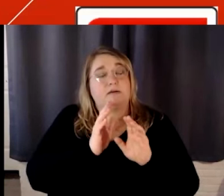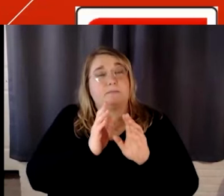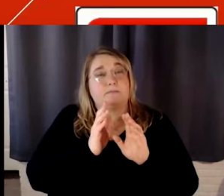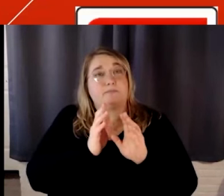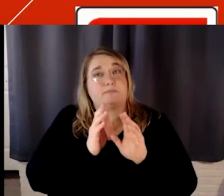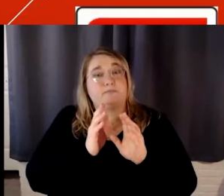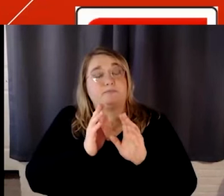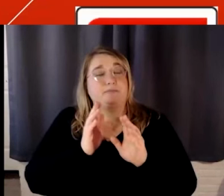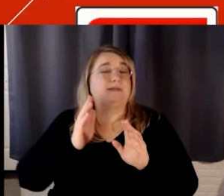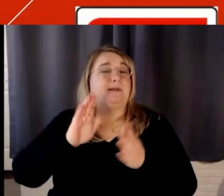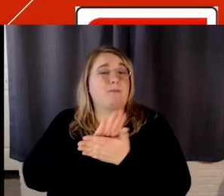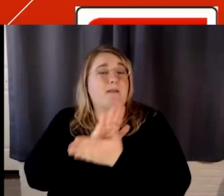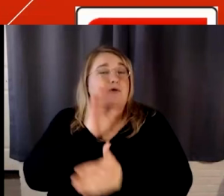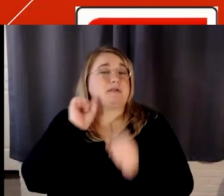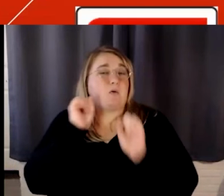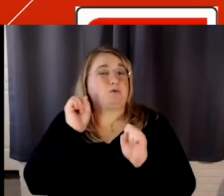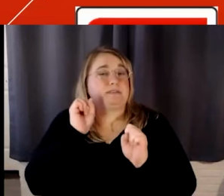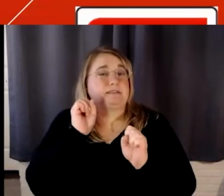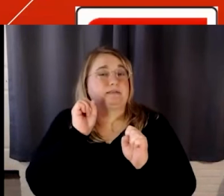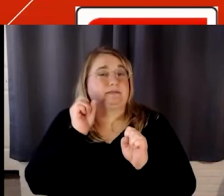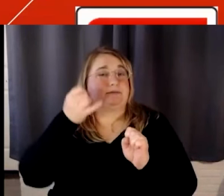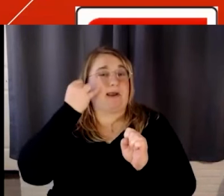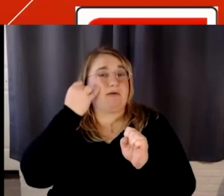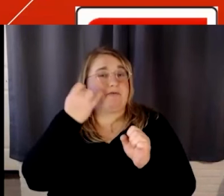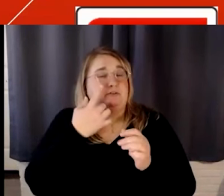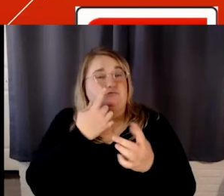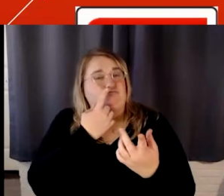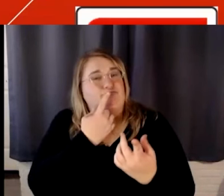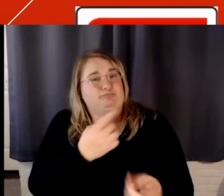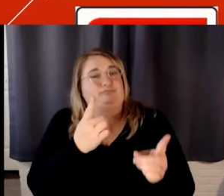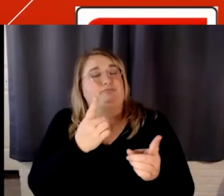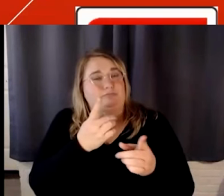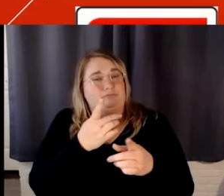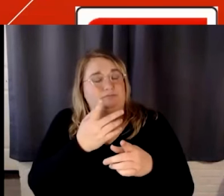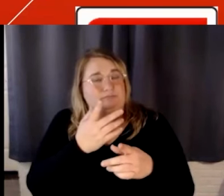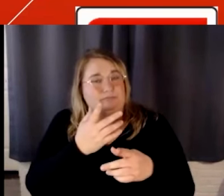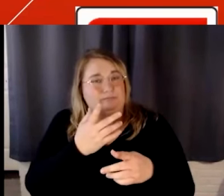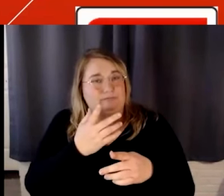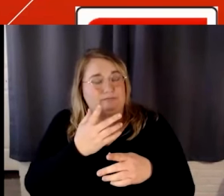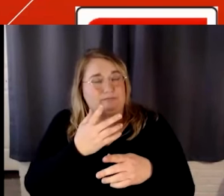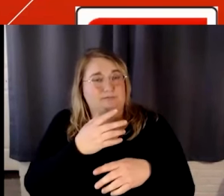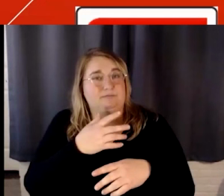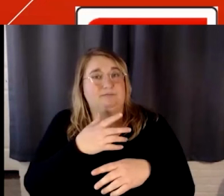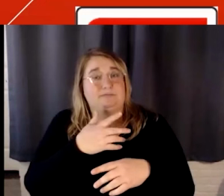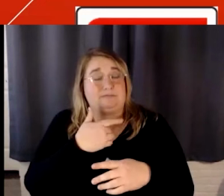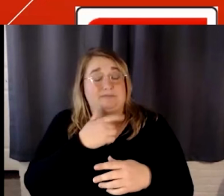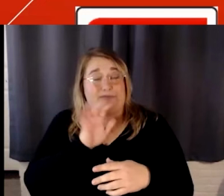paper towels. And you'd be amazed how complex that was. I learned a lot doing it.